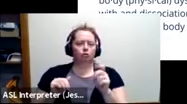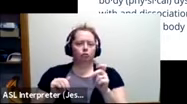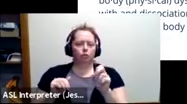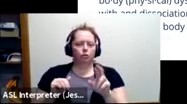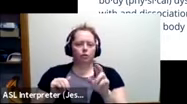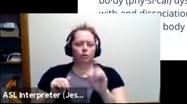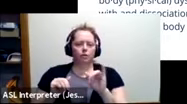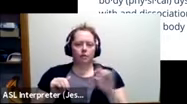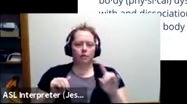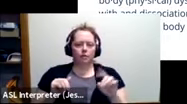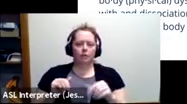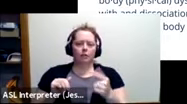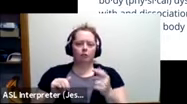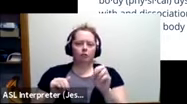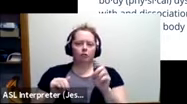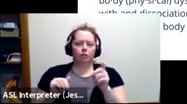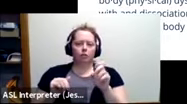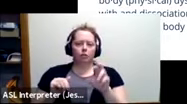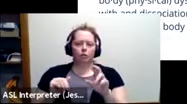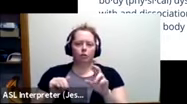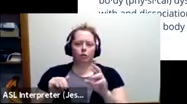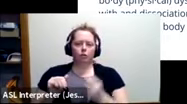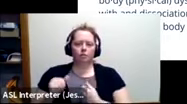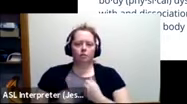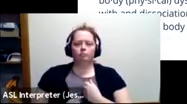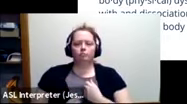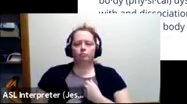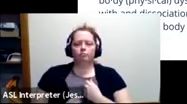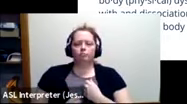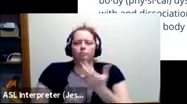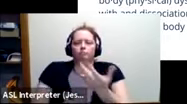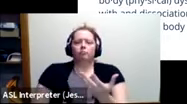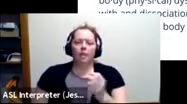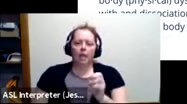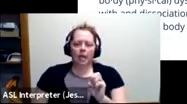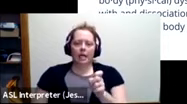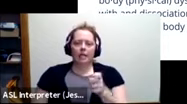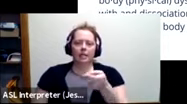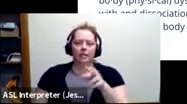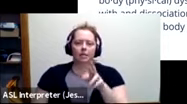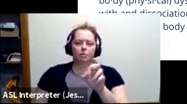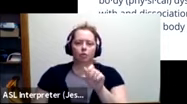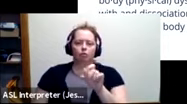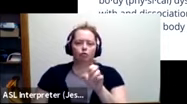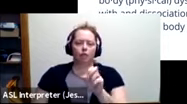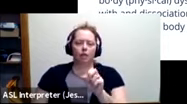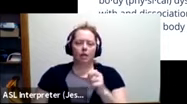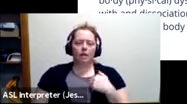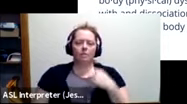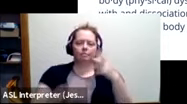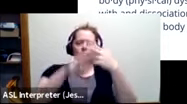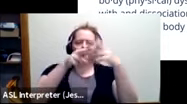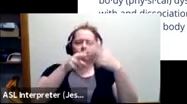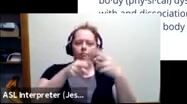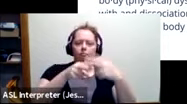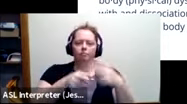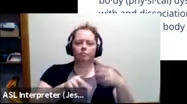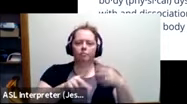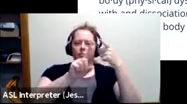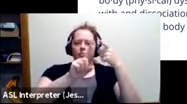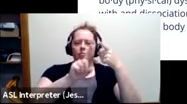be touching on things that are highlighted. I ask you to also, take some time and read through these as